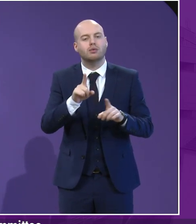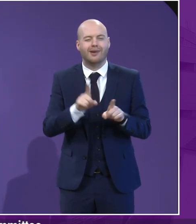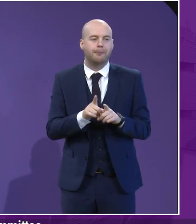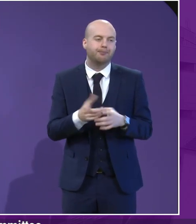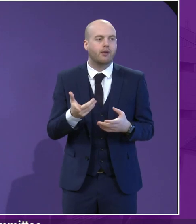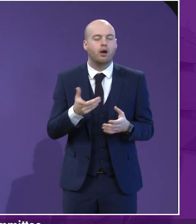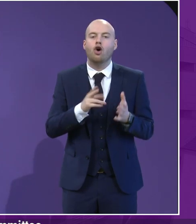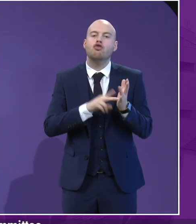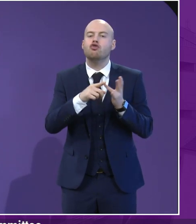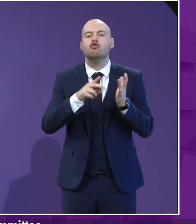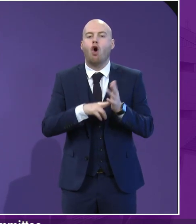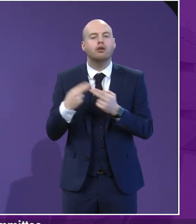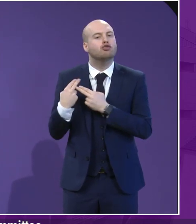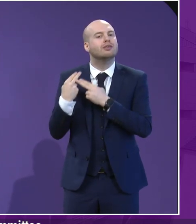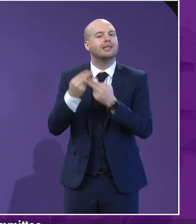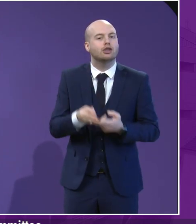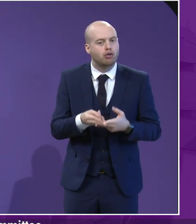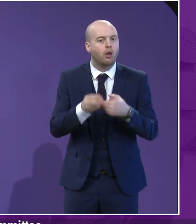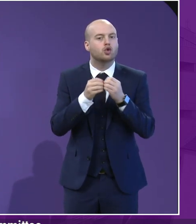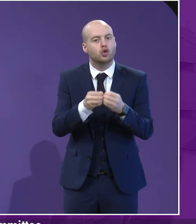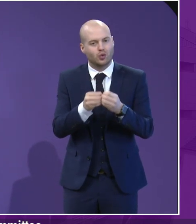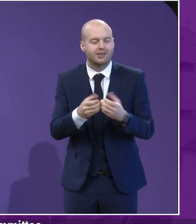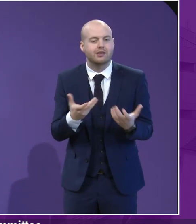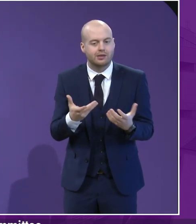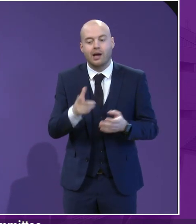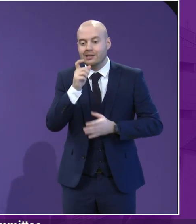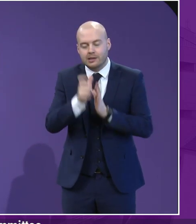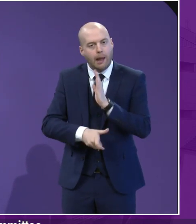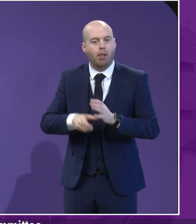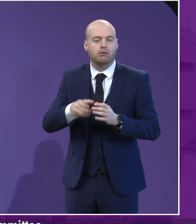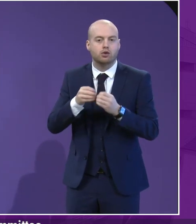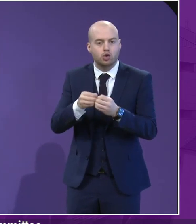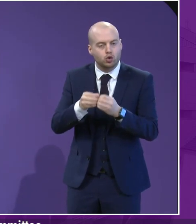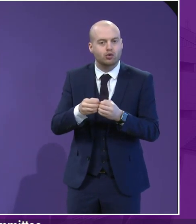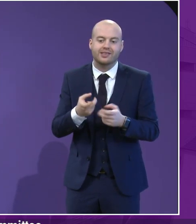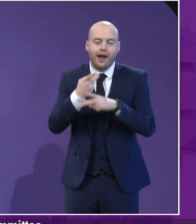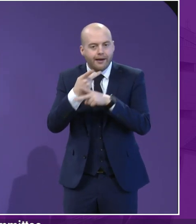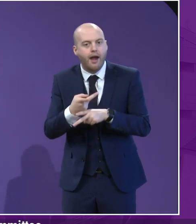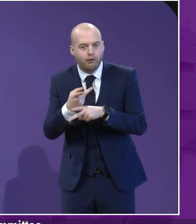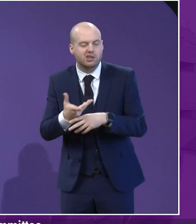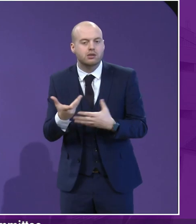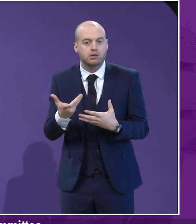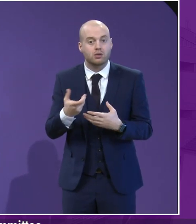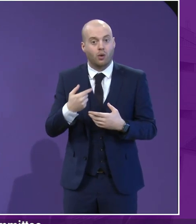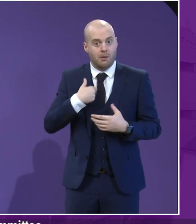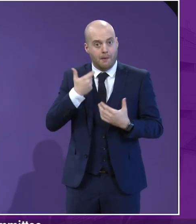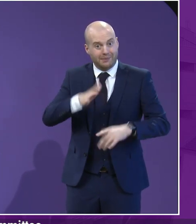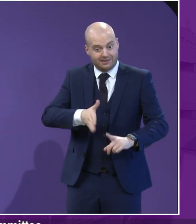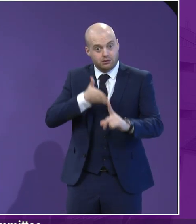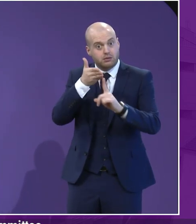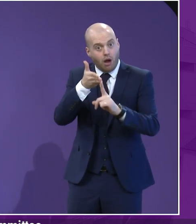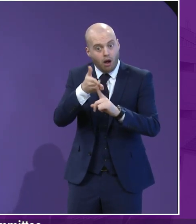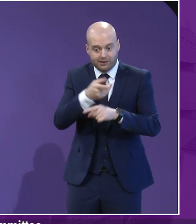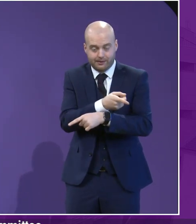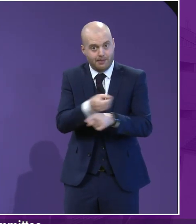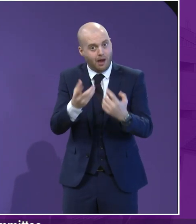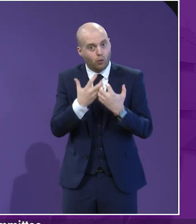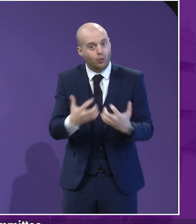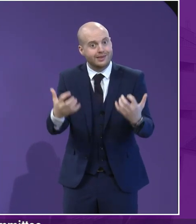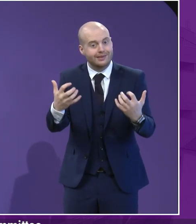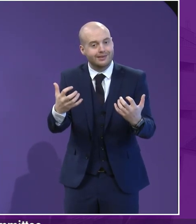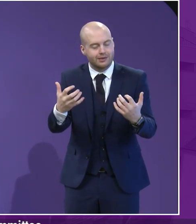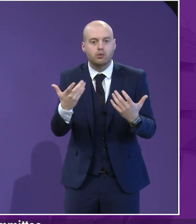think this year at Glasgow Uni we trialled a brand new Freshers' Helper team that was aimed specifically at widening participation. So it